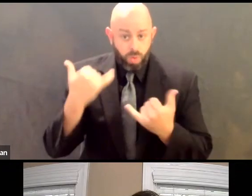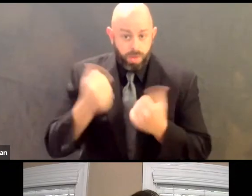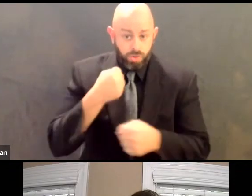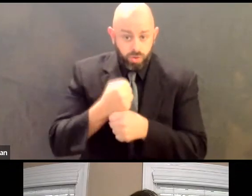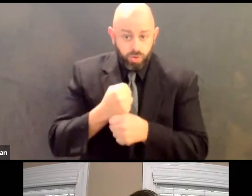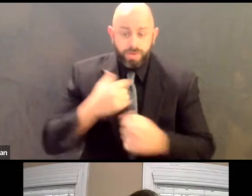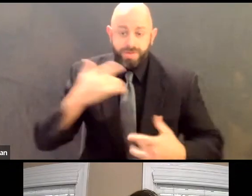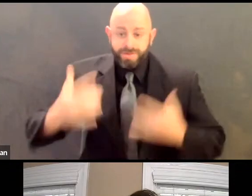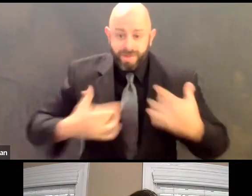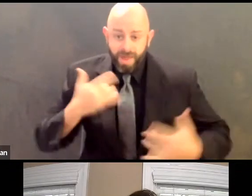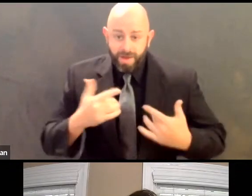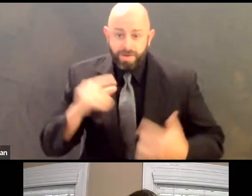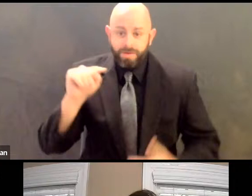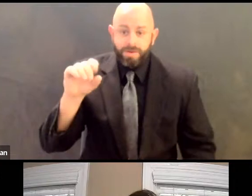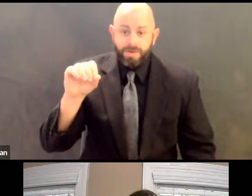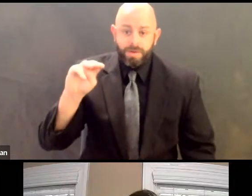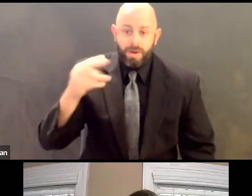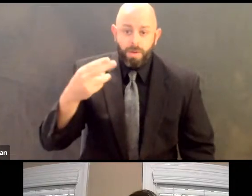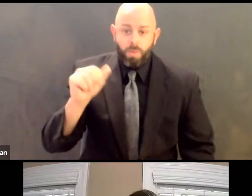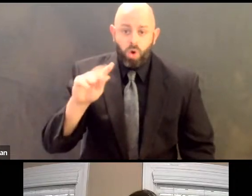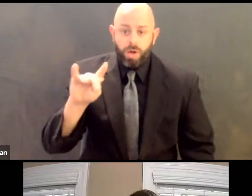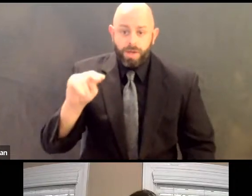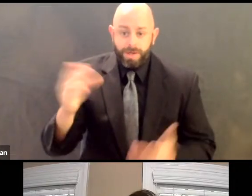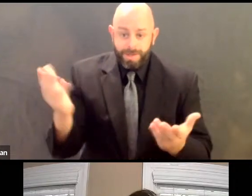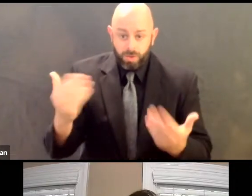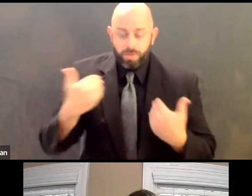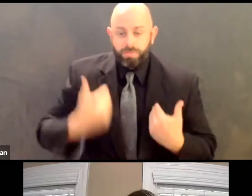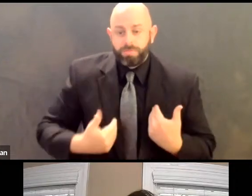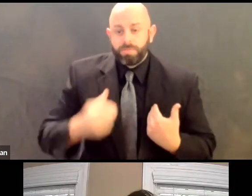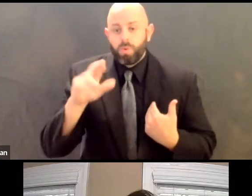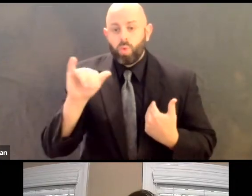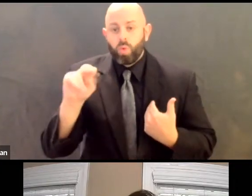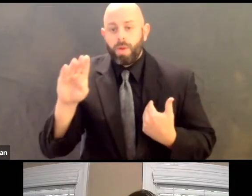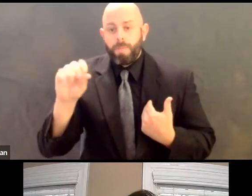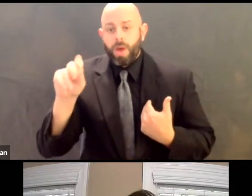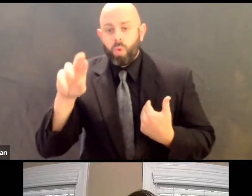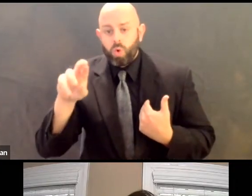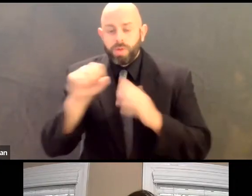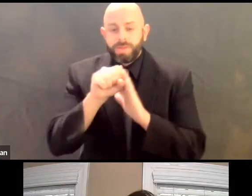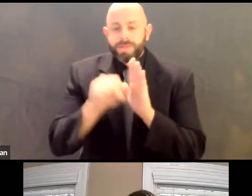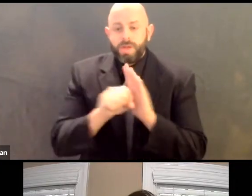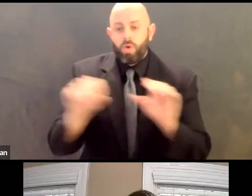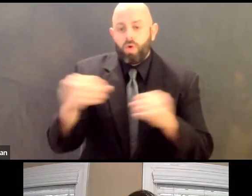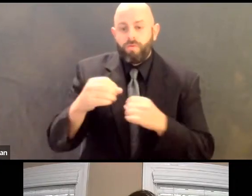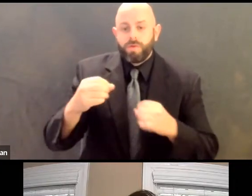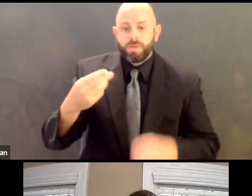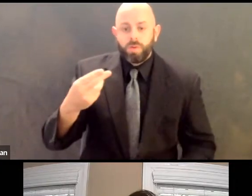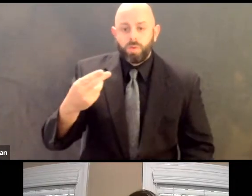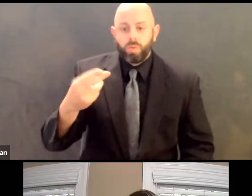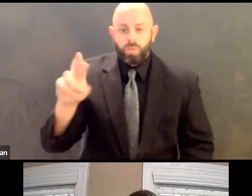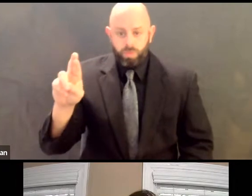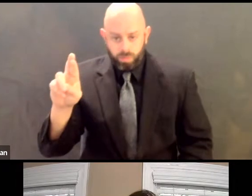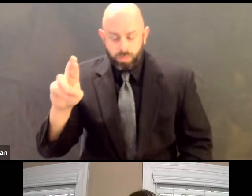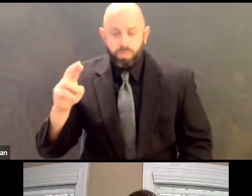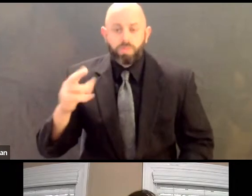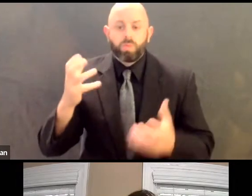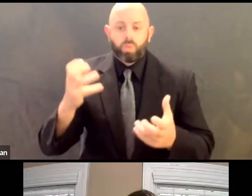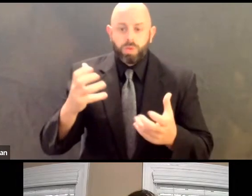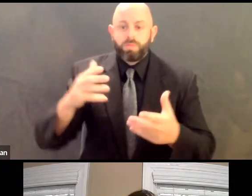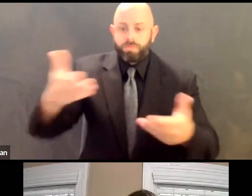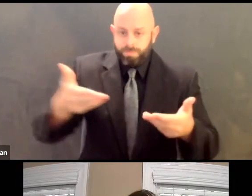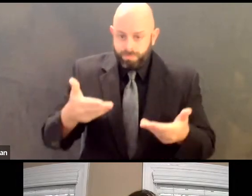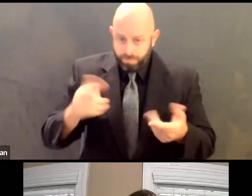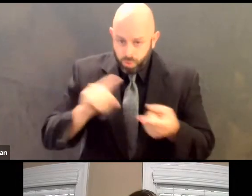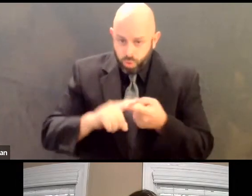have him on. I'm Ryan Bauer from the Office of State Human Resources, and I want to welcome you to today's event, which will include a panel discussion of